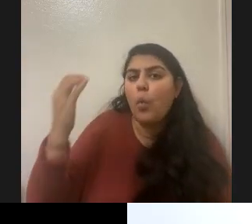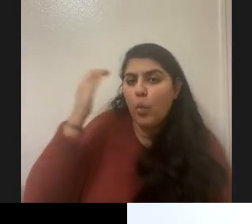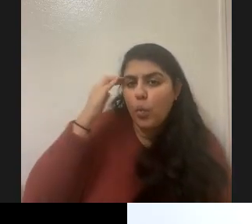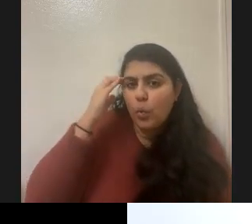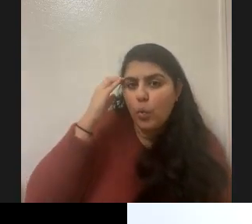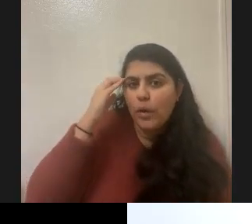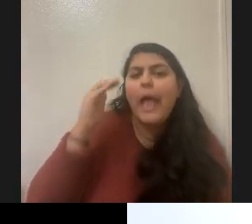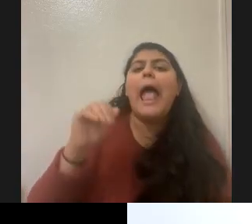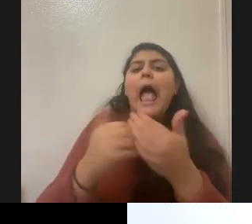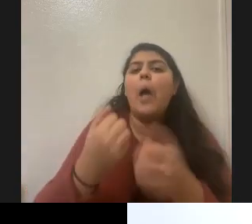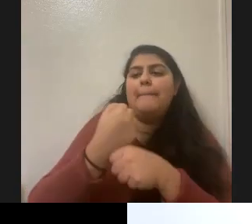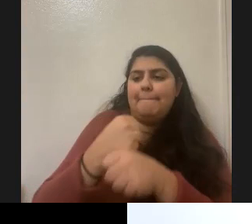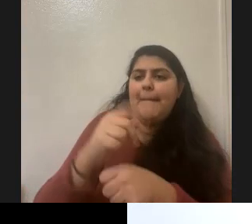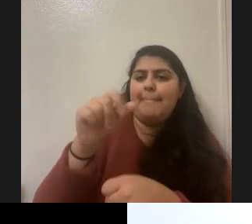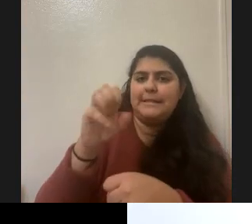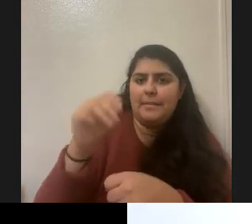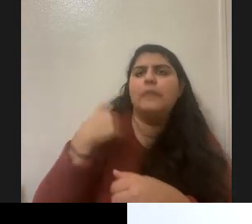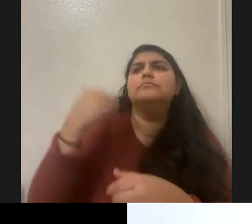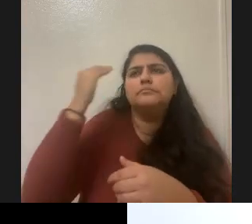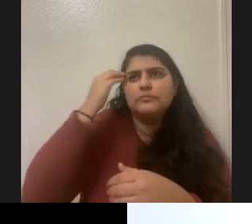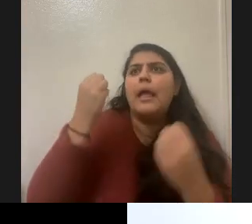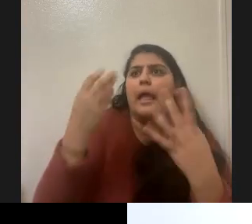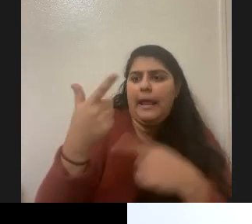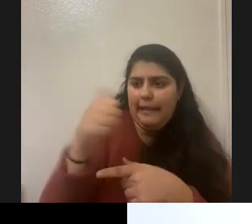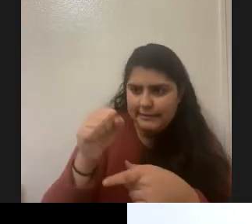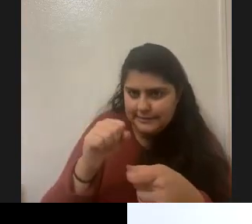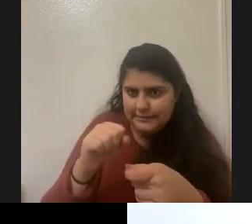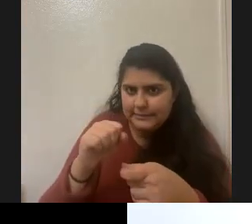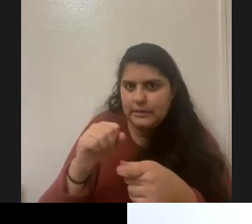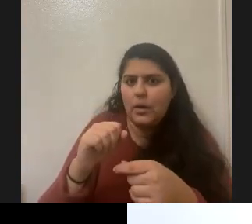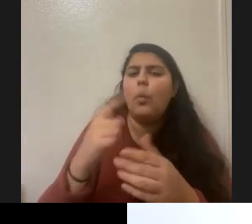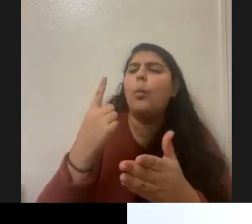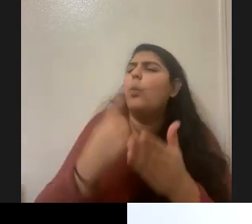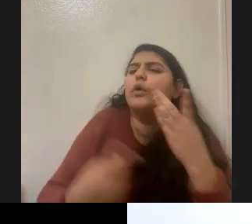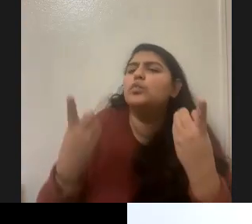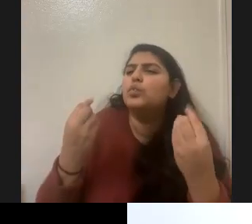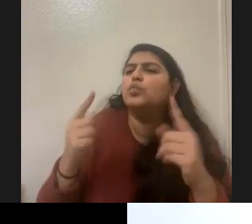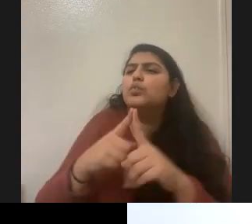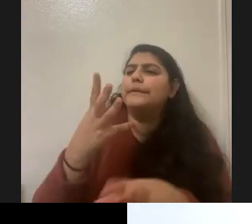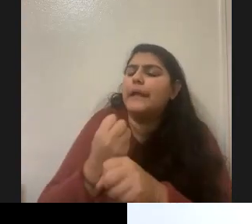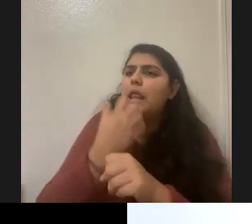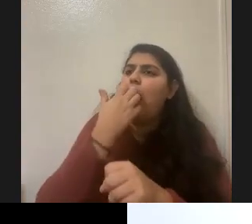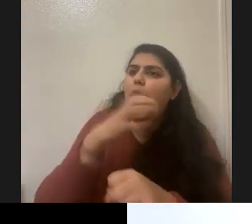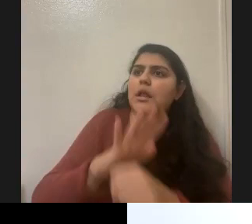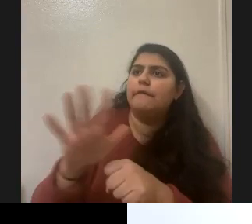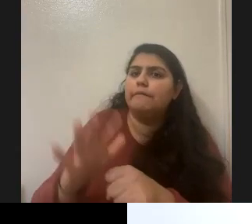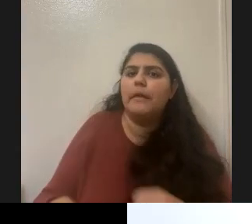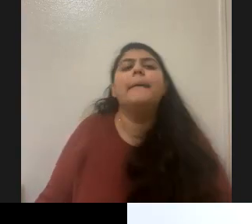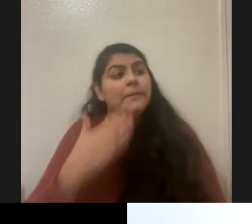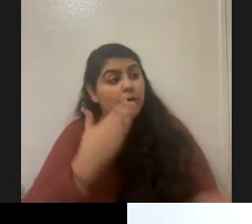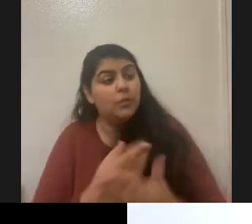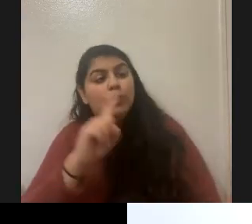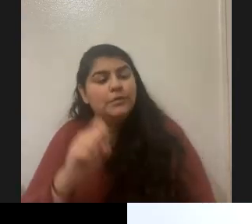do you make plasma? Like, okay, we've got a bunch of gas. What are we doing to get it hot enough? Yeah, that's a great question.